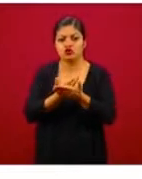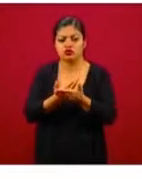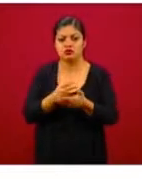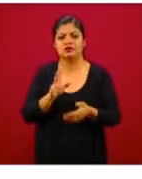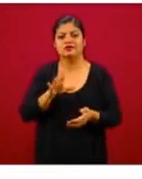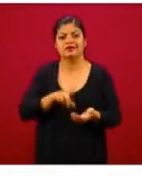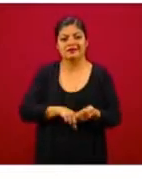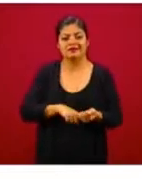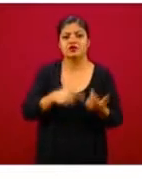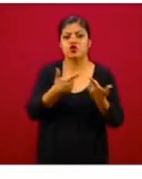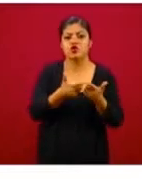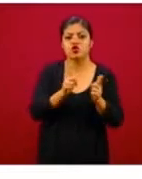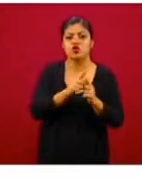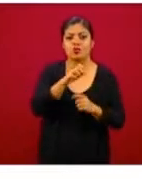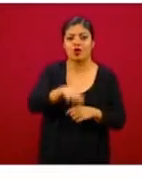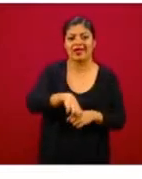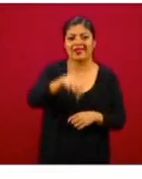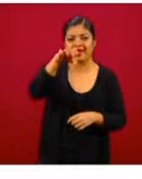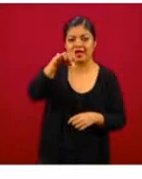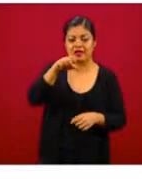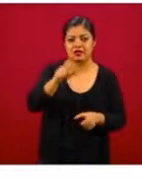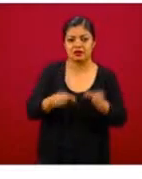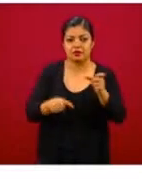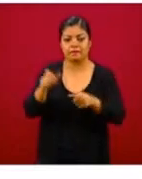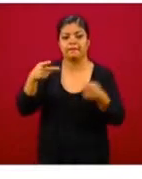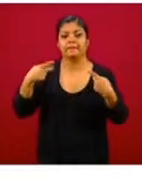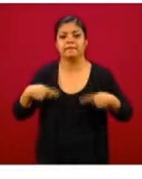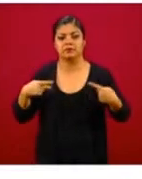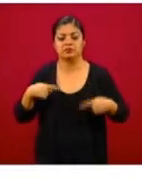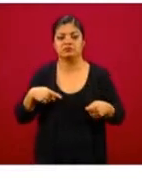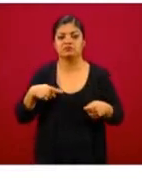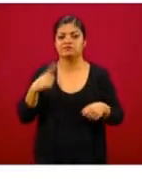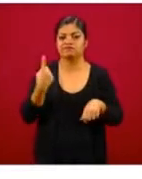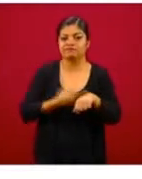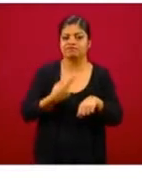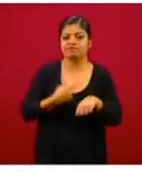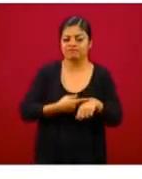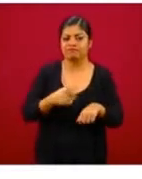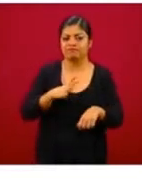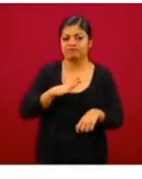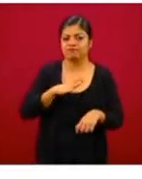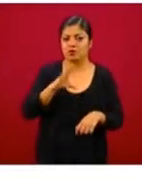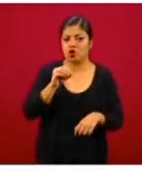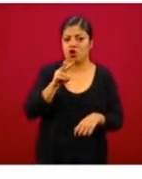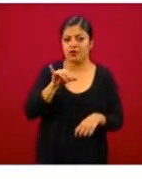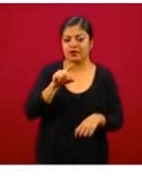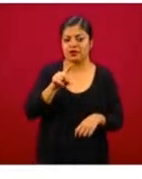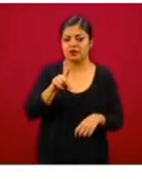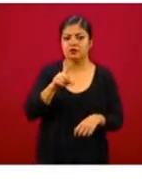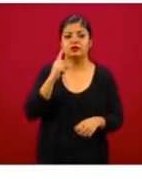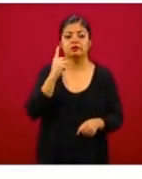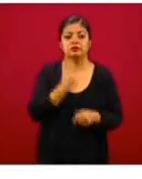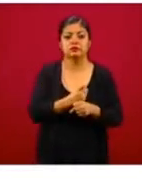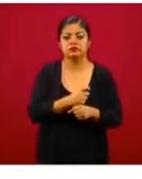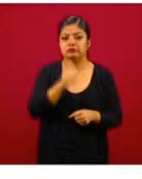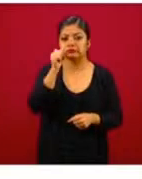the blue and pink bars the distribution by age in terms of people who have been getting sick